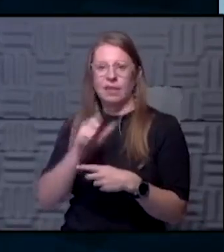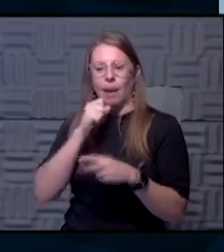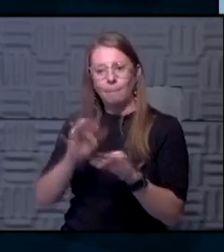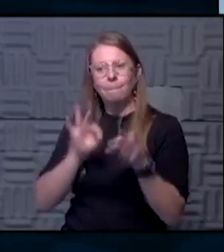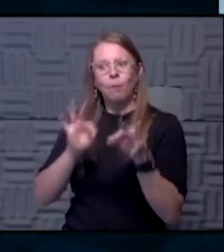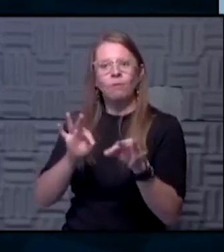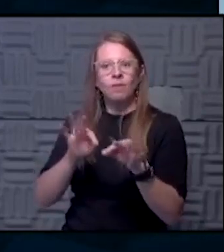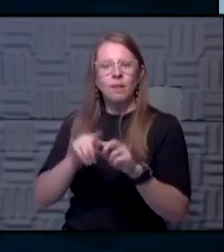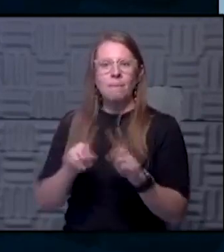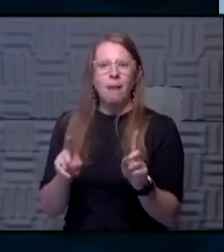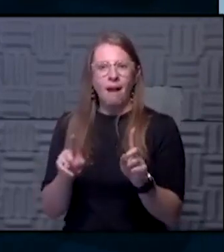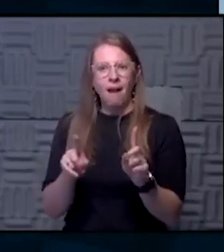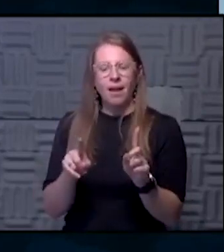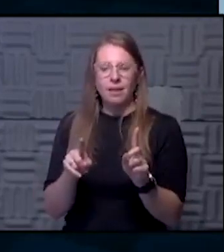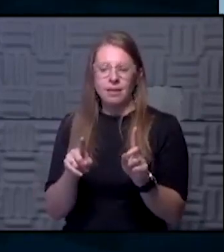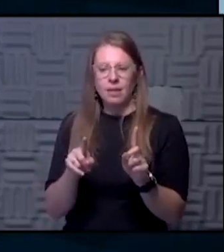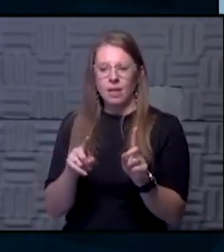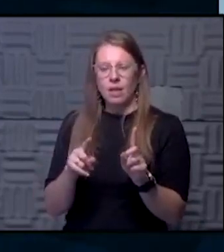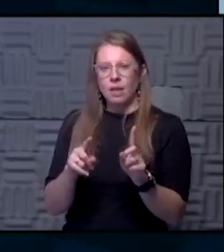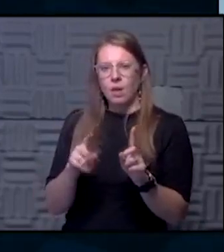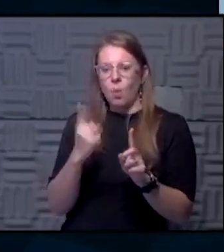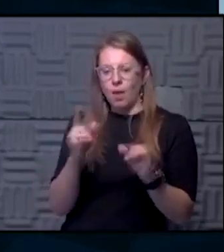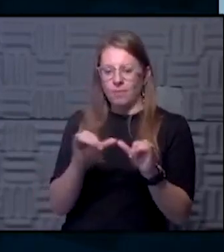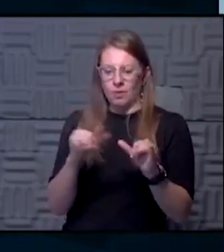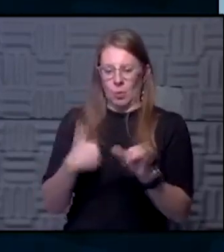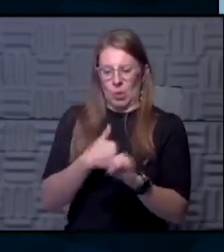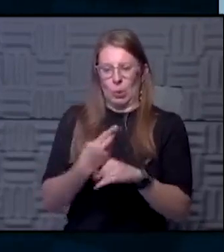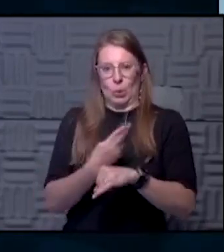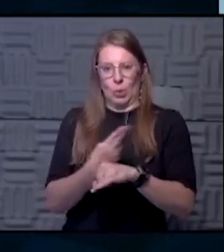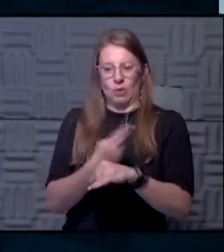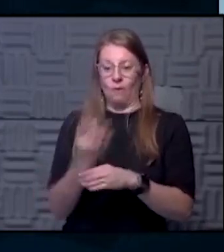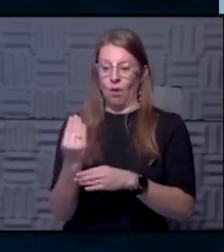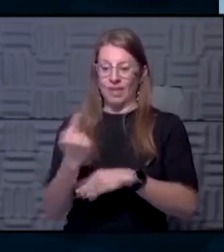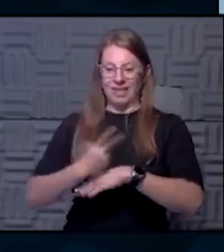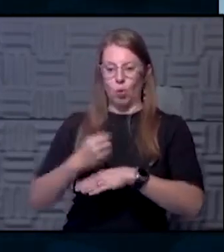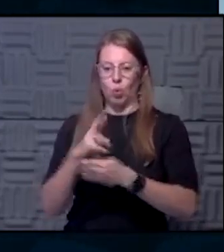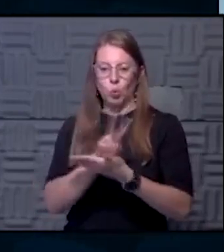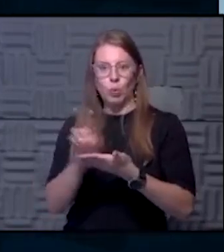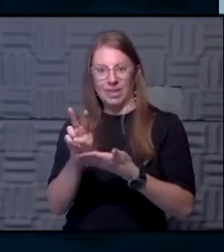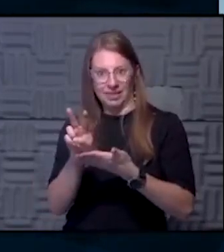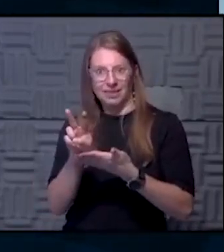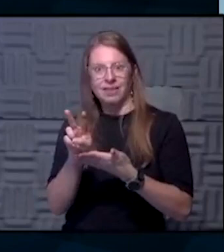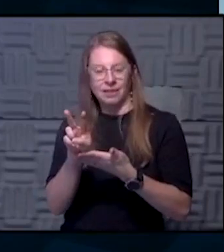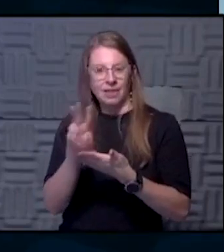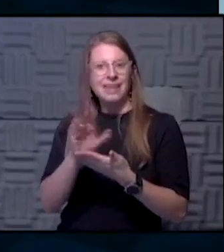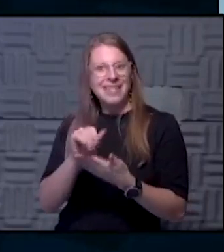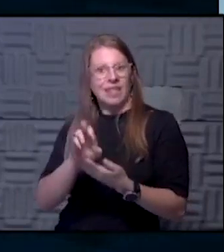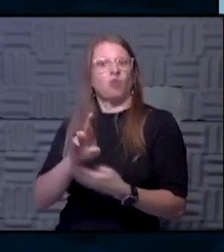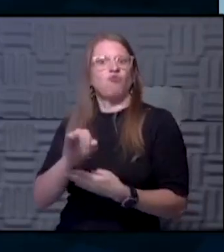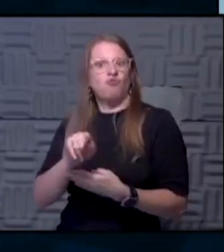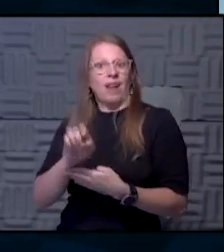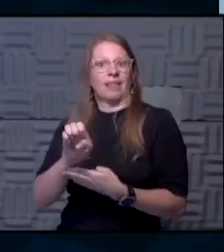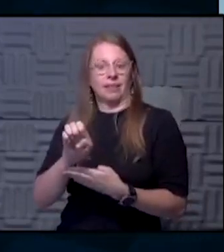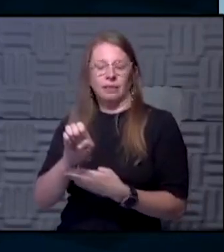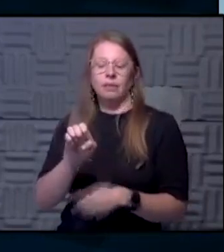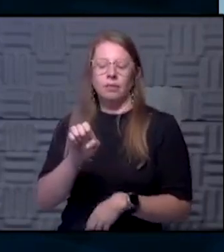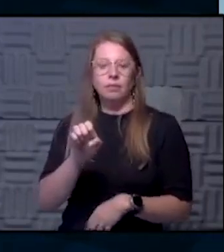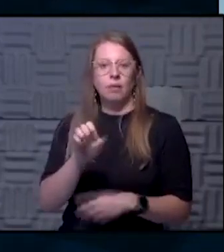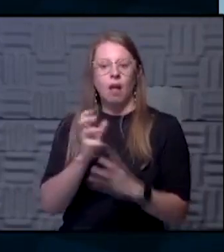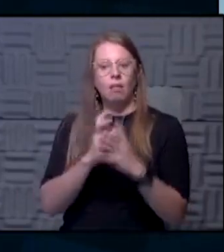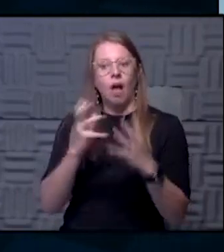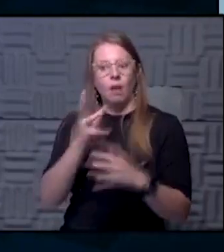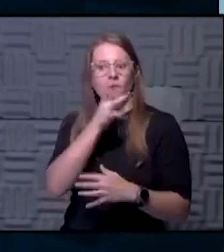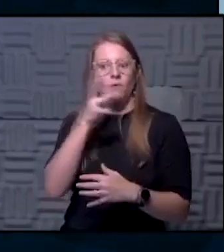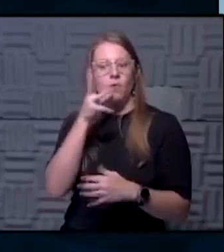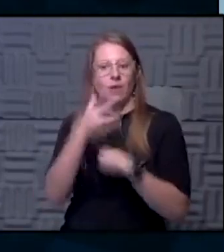but at least it's a metric we use. And so the 14-day or 2-week case rate, you have a lot of rural